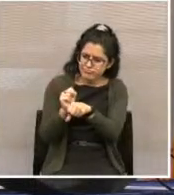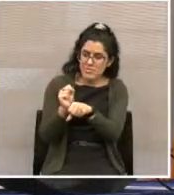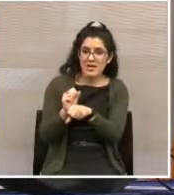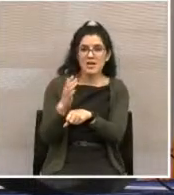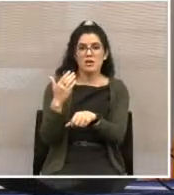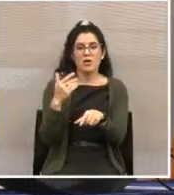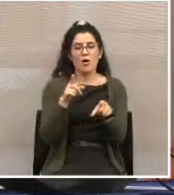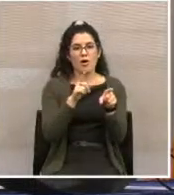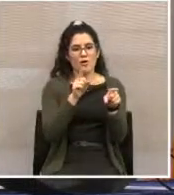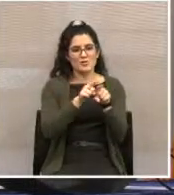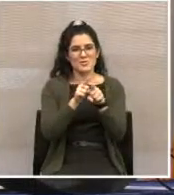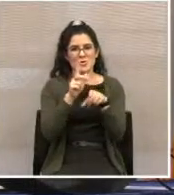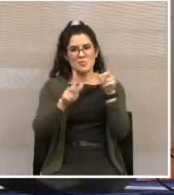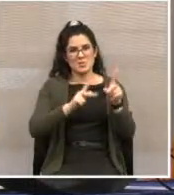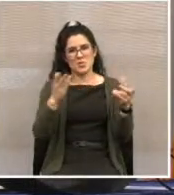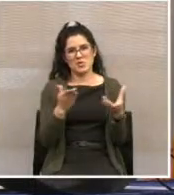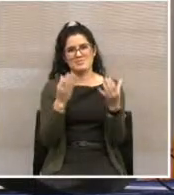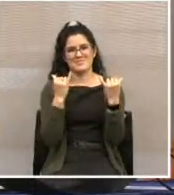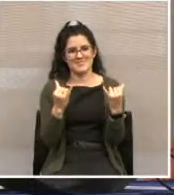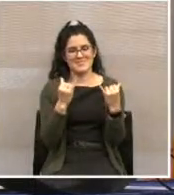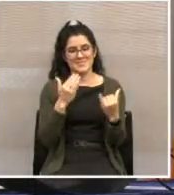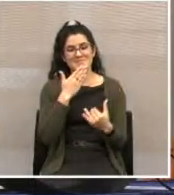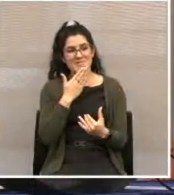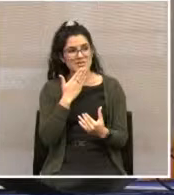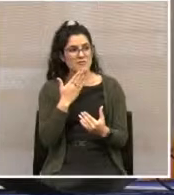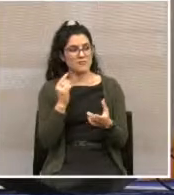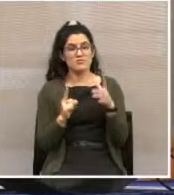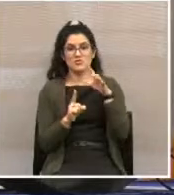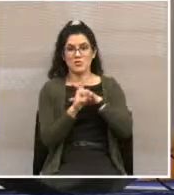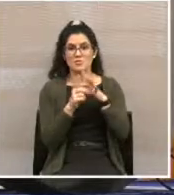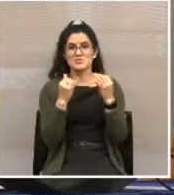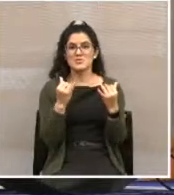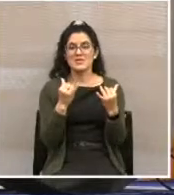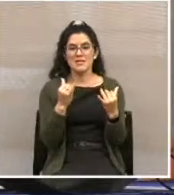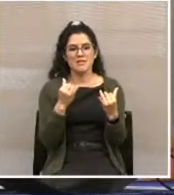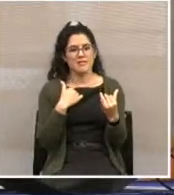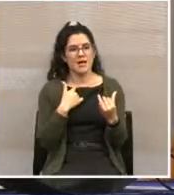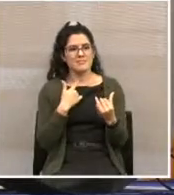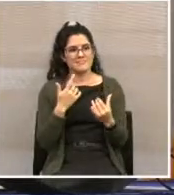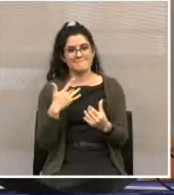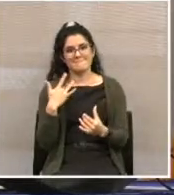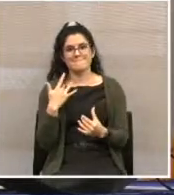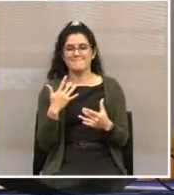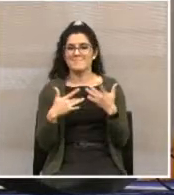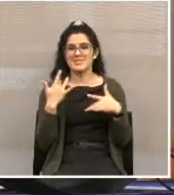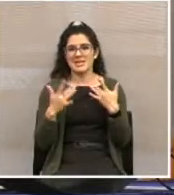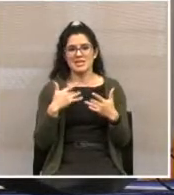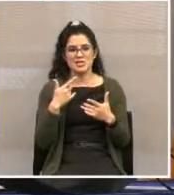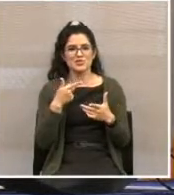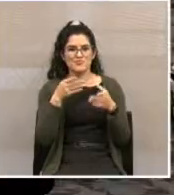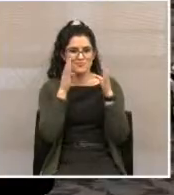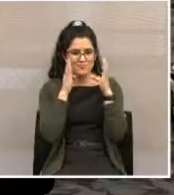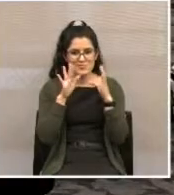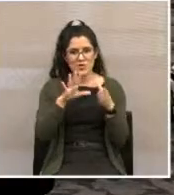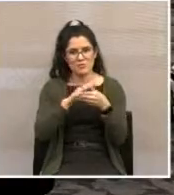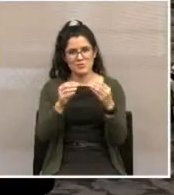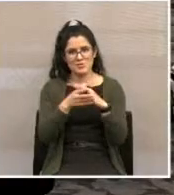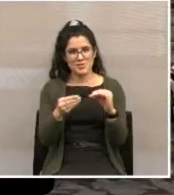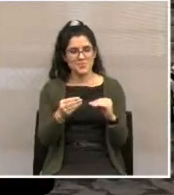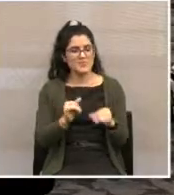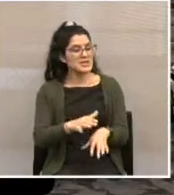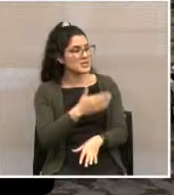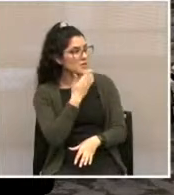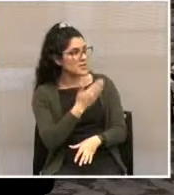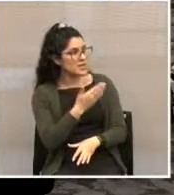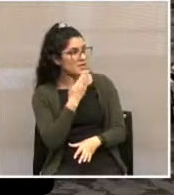panelists. We very much appreciate you taking the time to be here, and I look forward to hearing your testimony. And thank you, Mr. Aguilar, for your